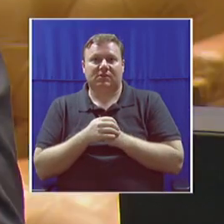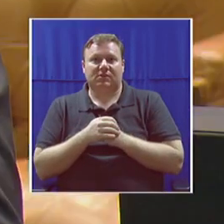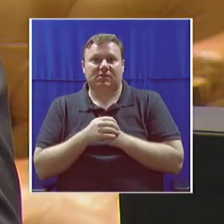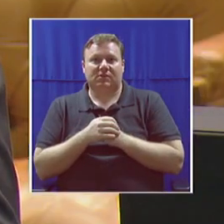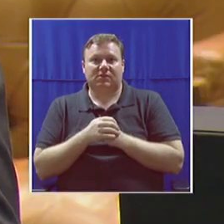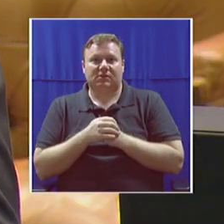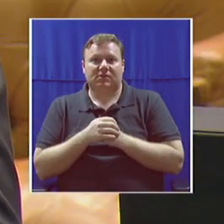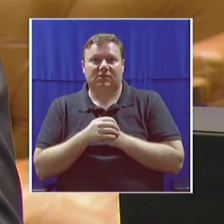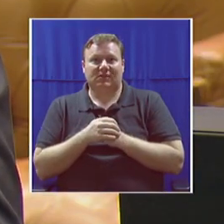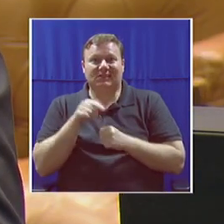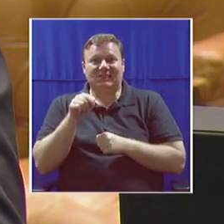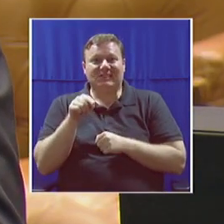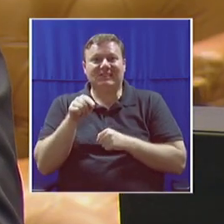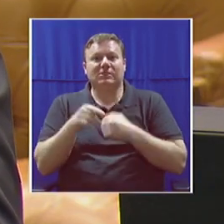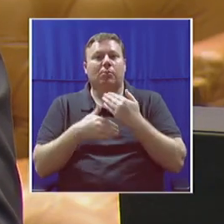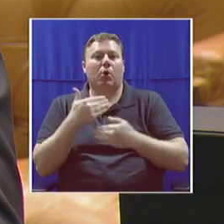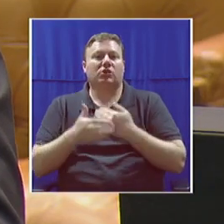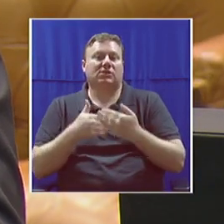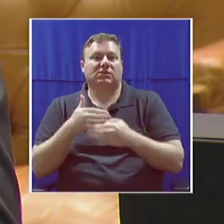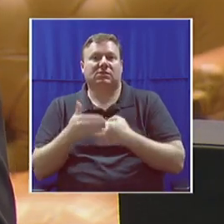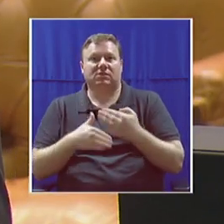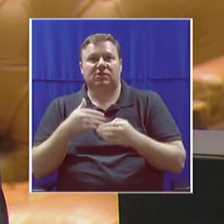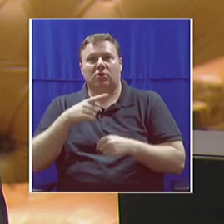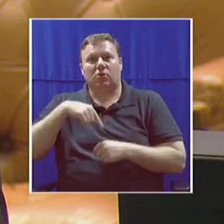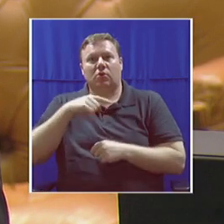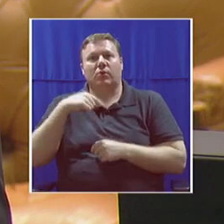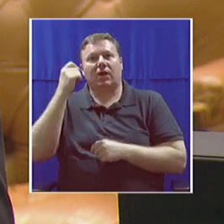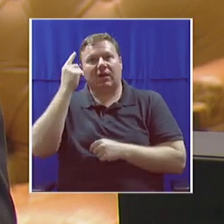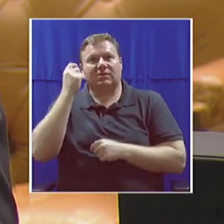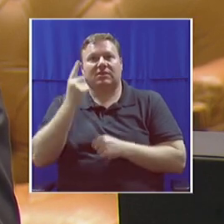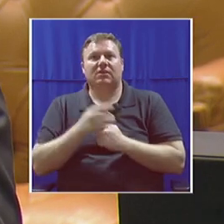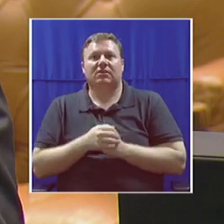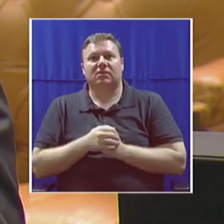that particular process that we understand